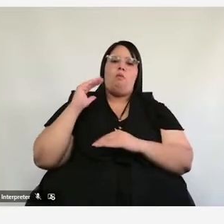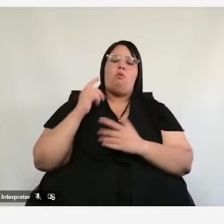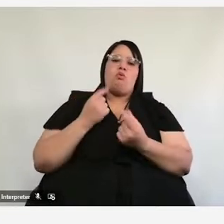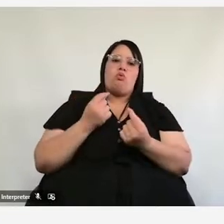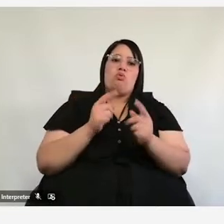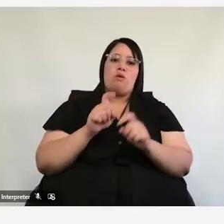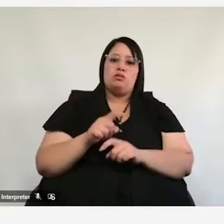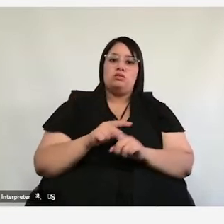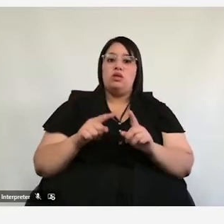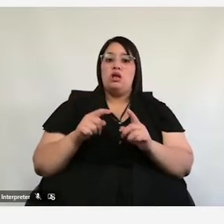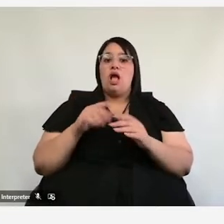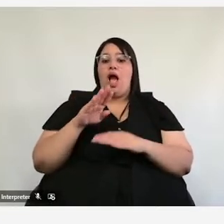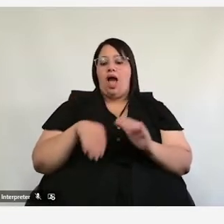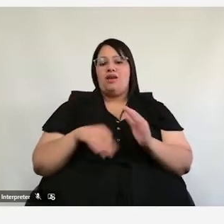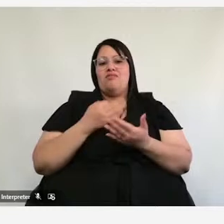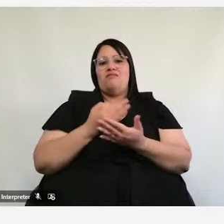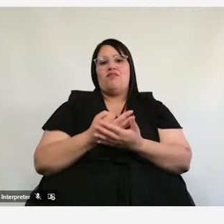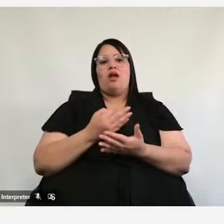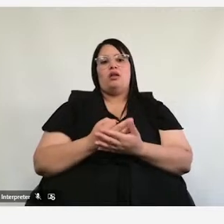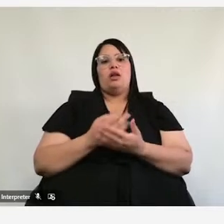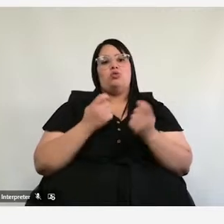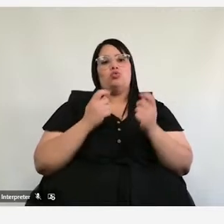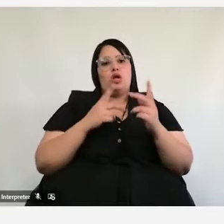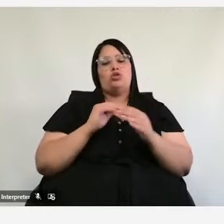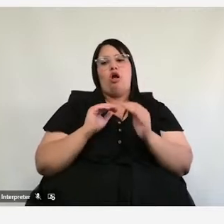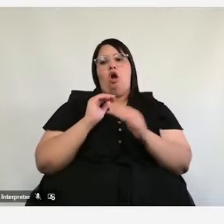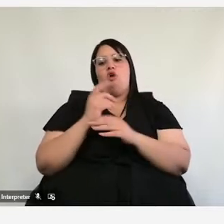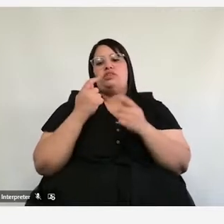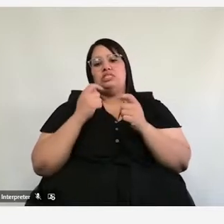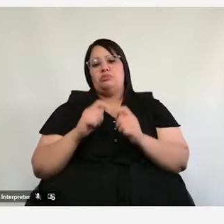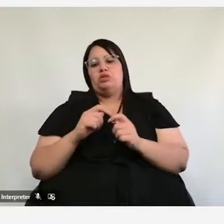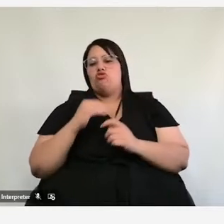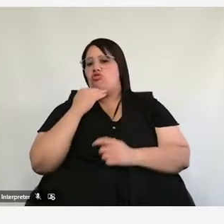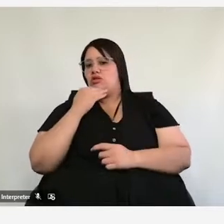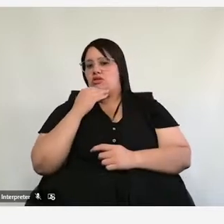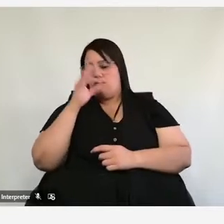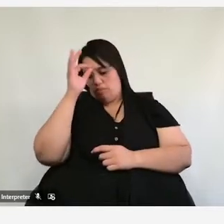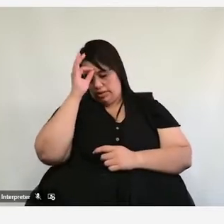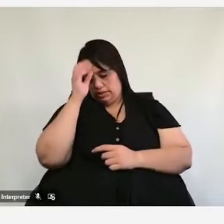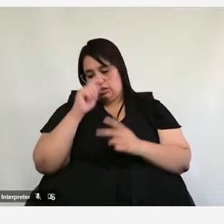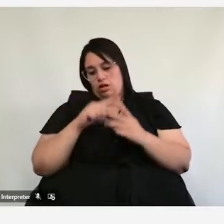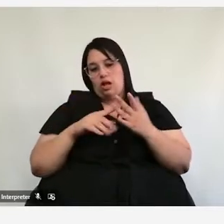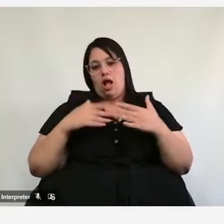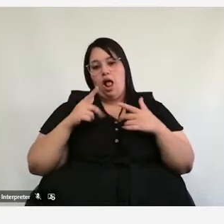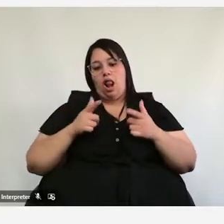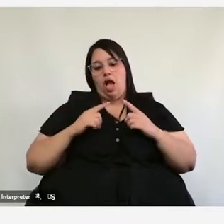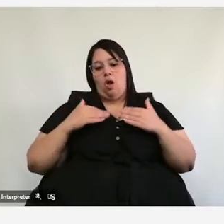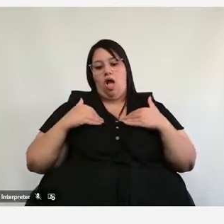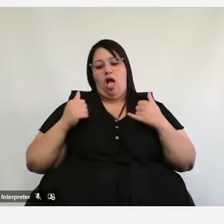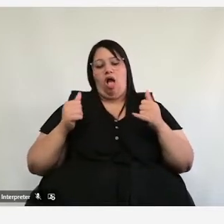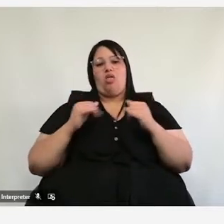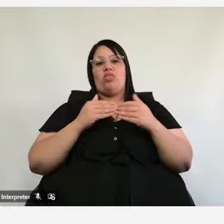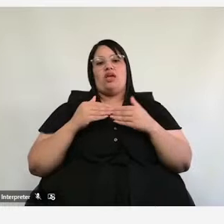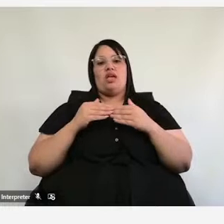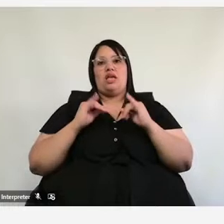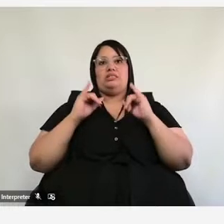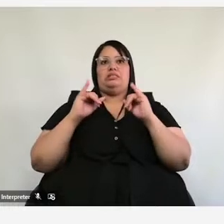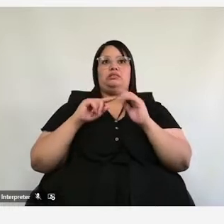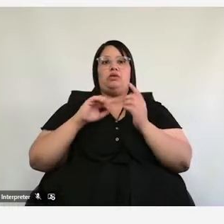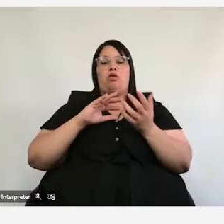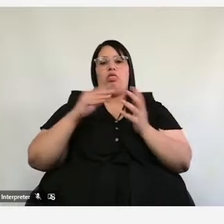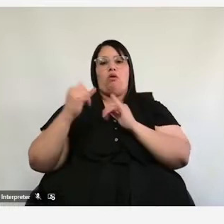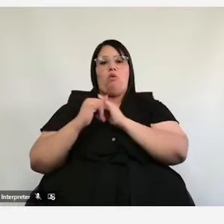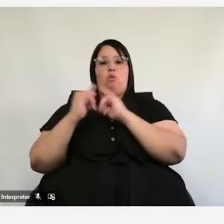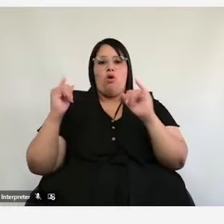underfunds education, overspends on ineffective policing, allows healthcare crises to deepen, and